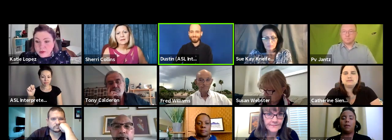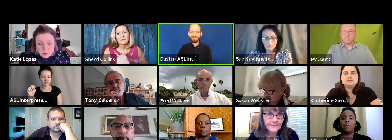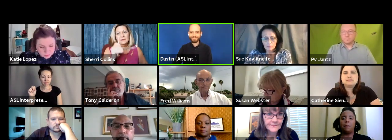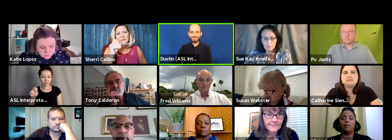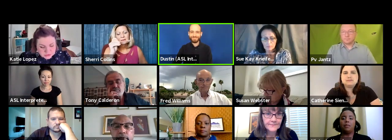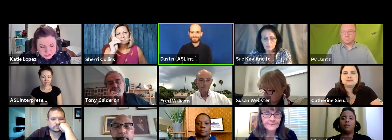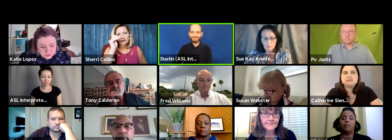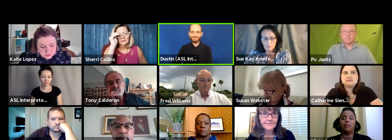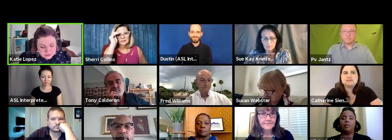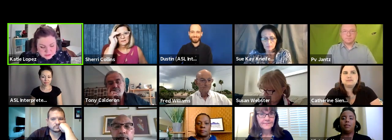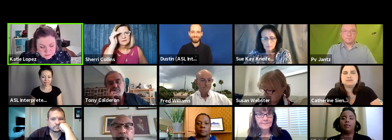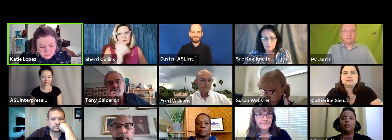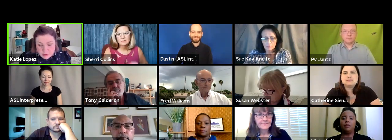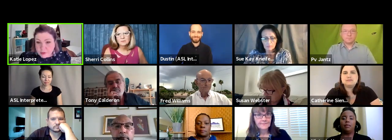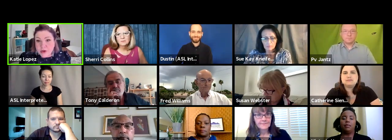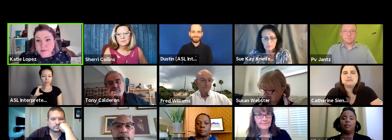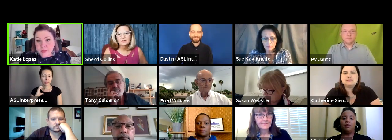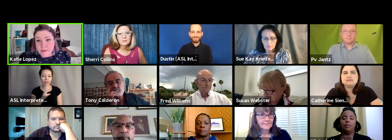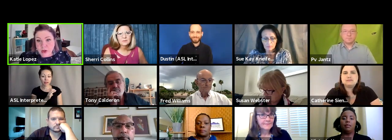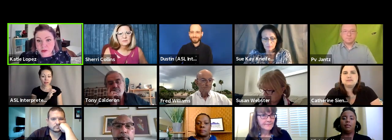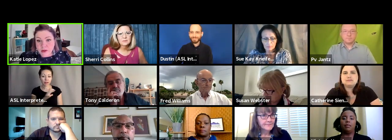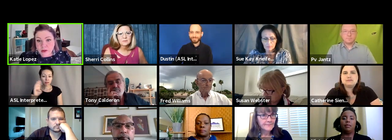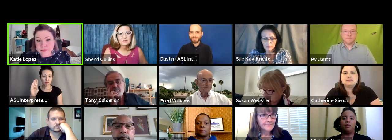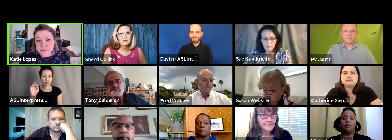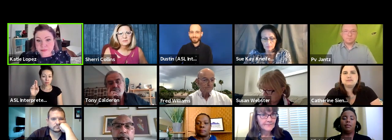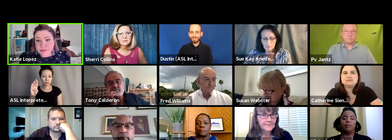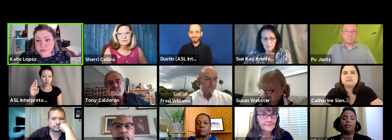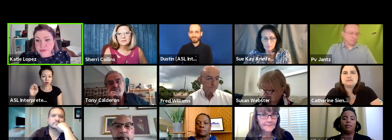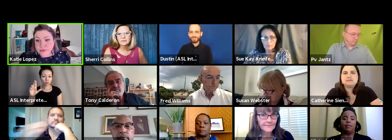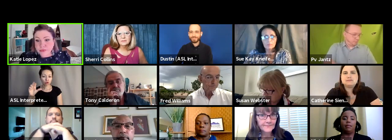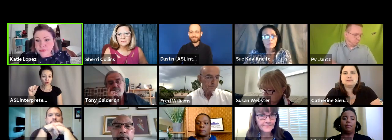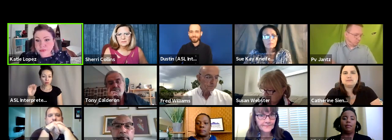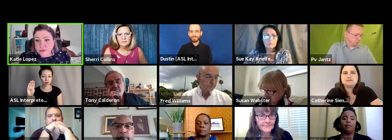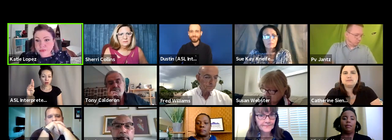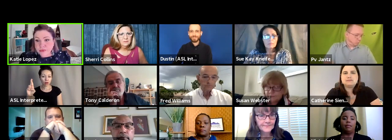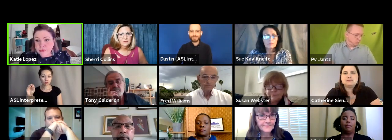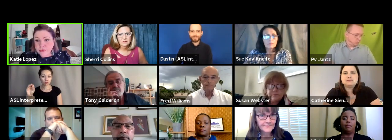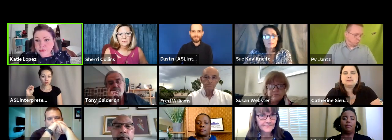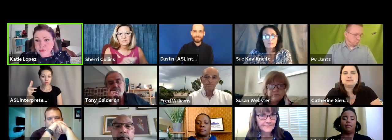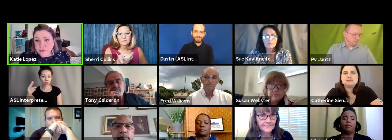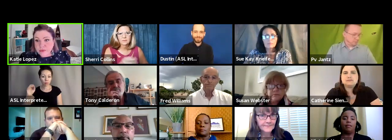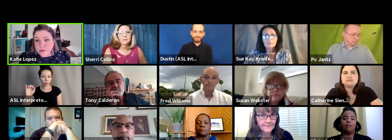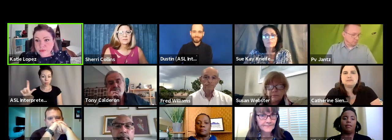Present. Commissioner Barbara Brimhall.